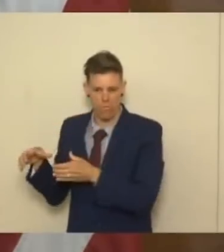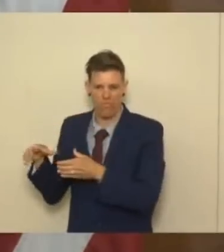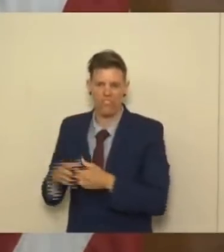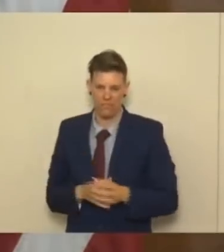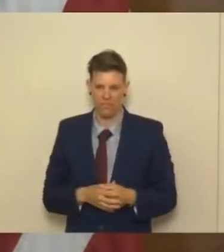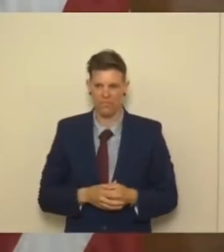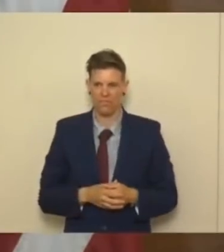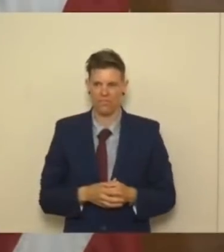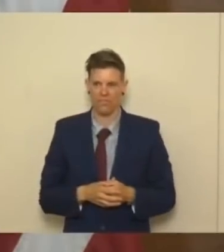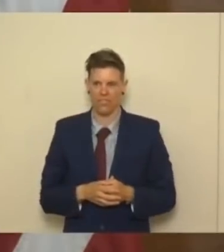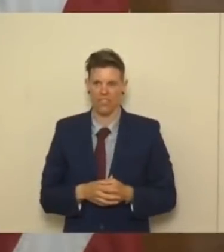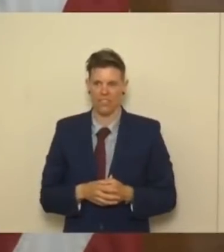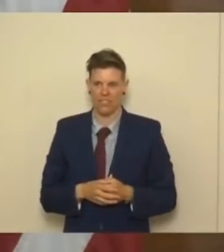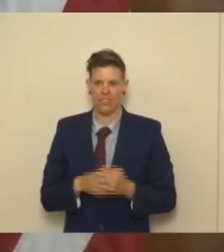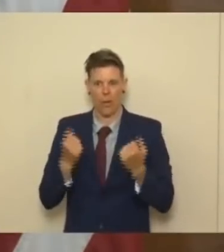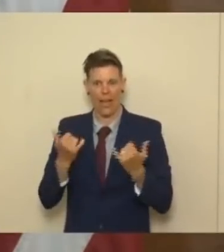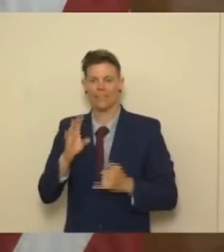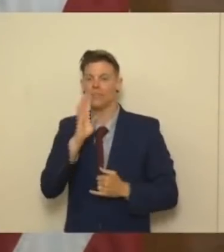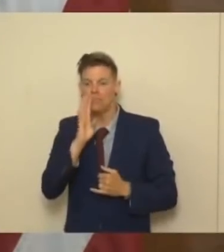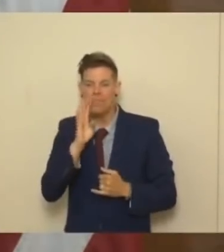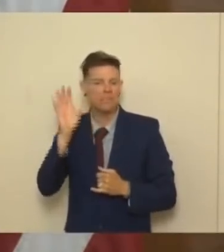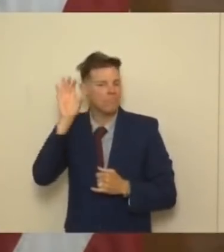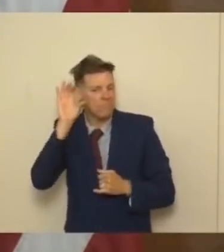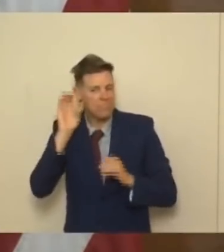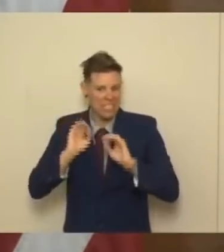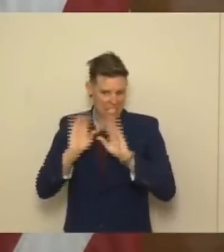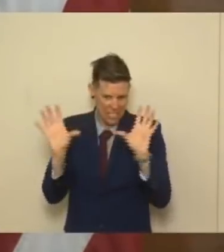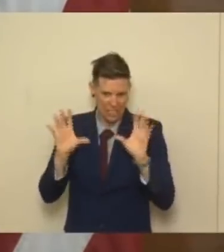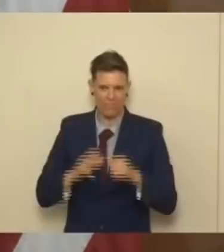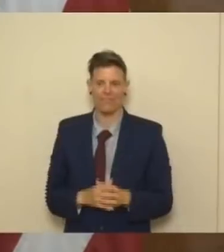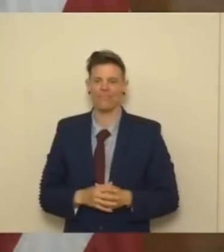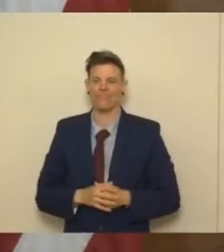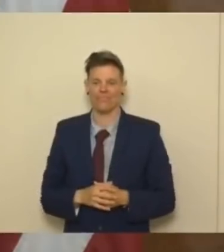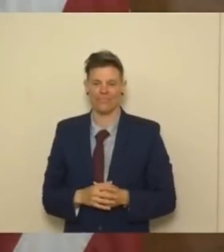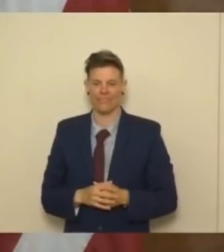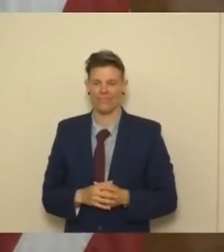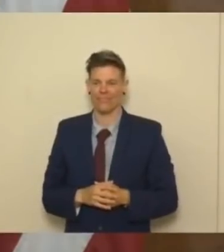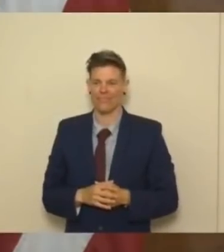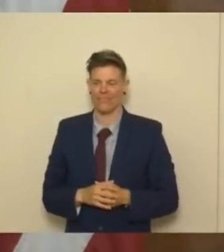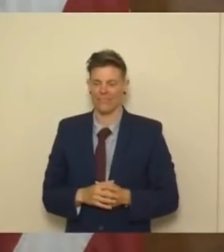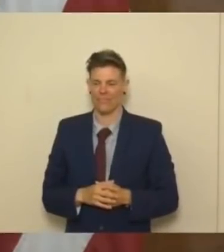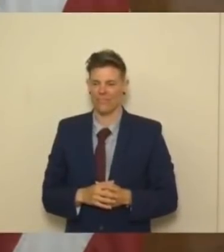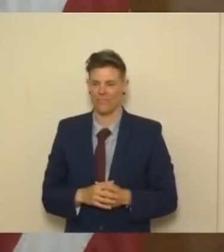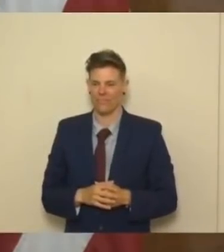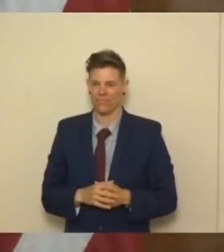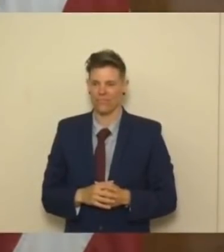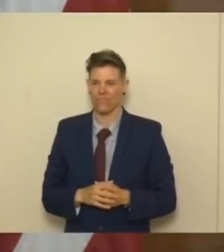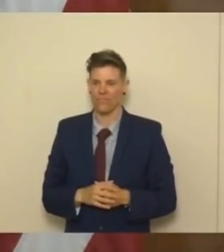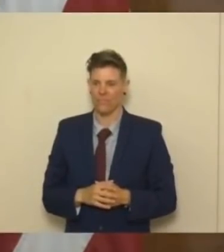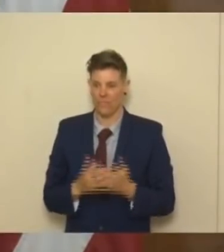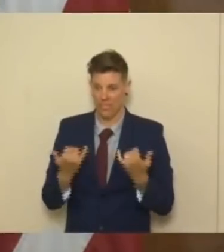heard. We are, as folks pointed out, well more than 6 feet apart,